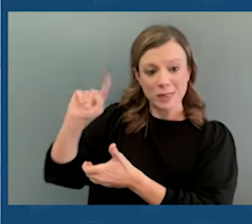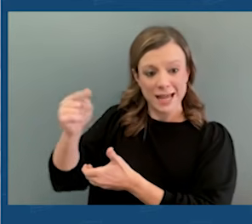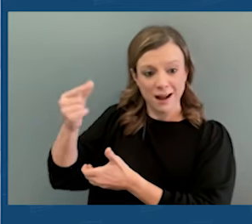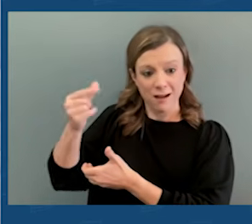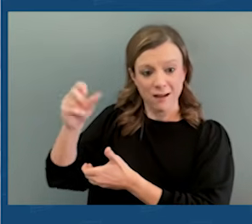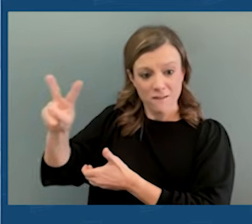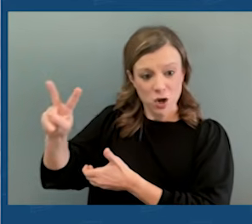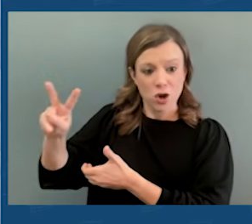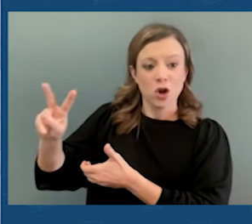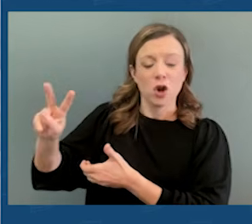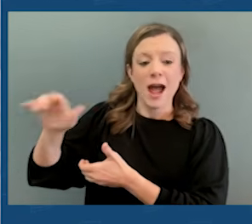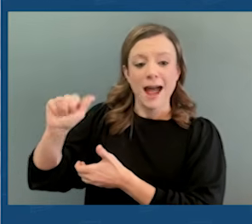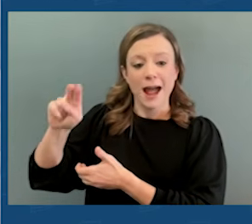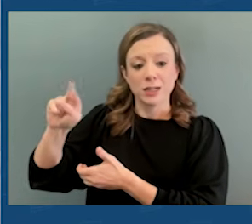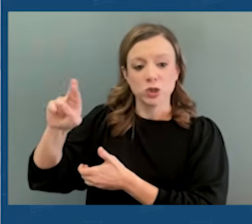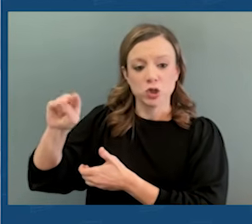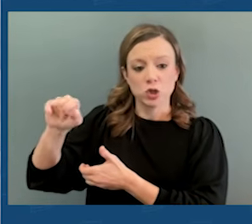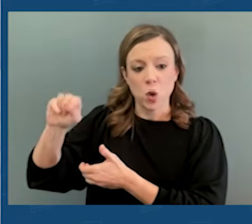you, Antonio.